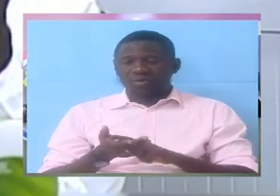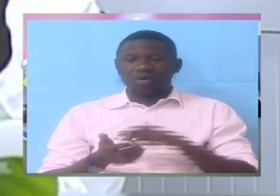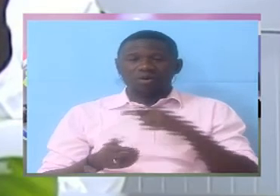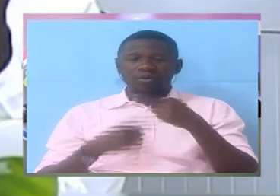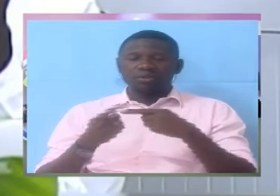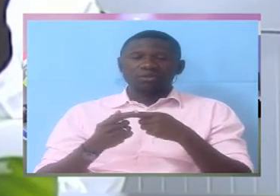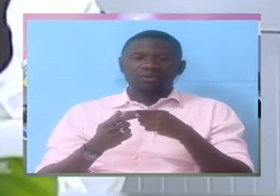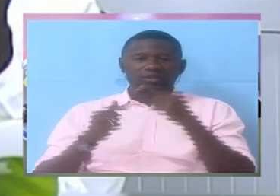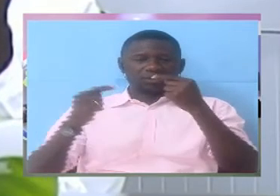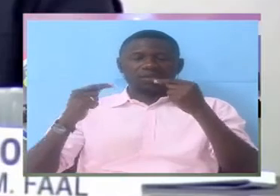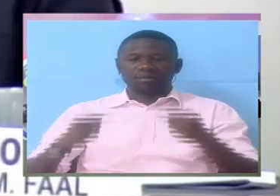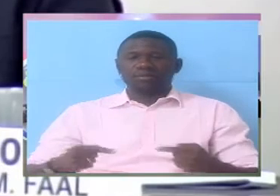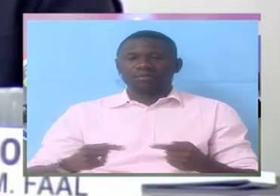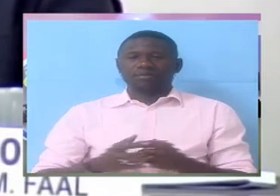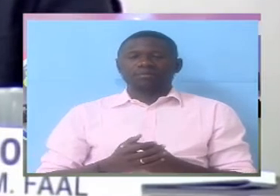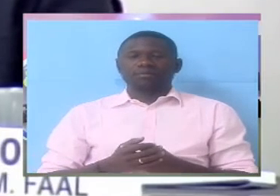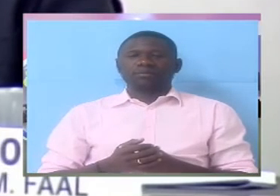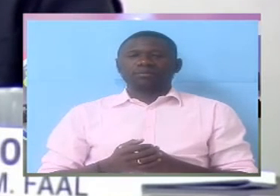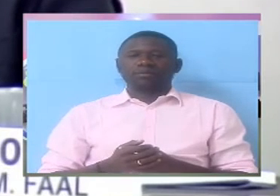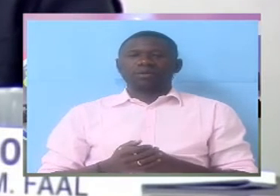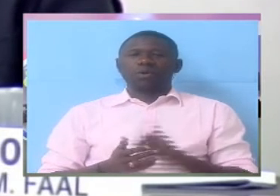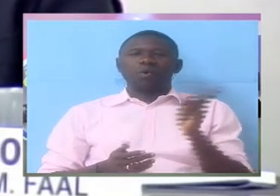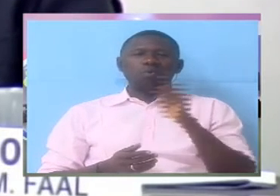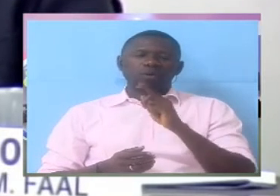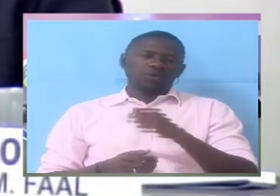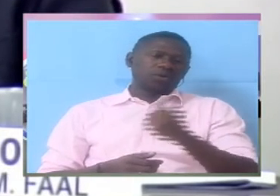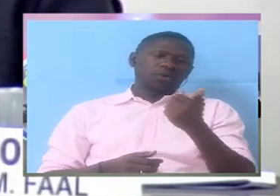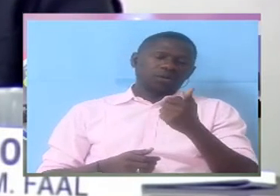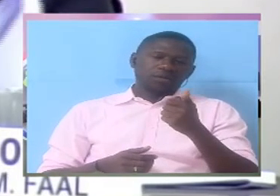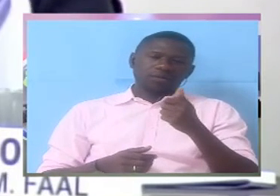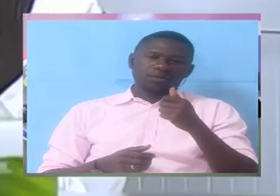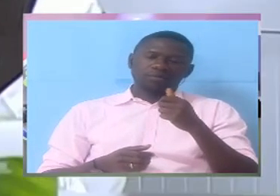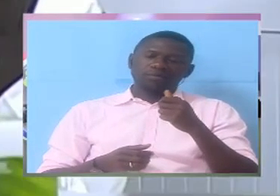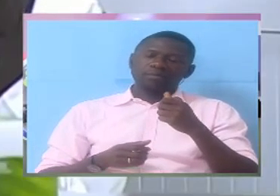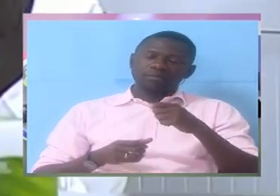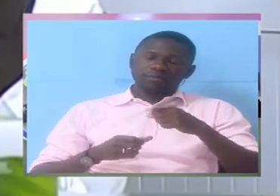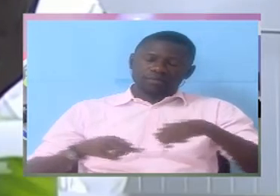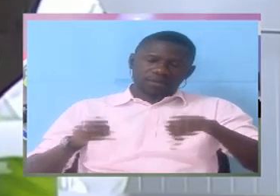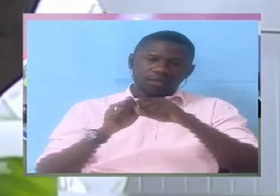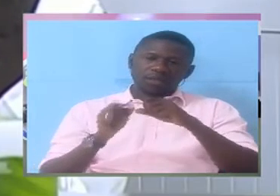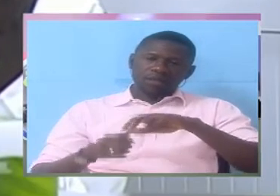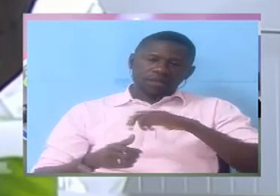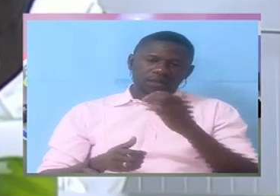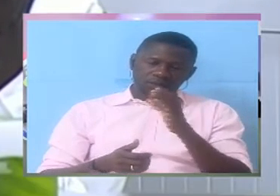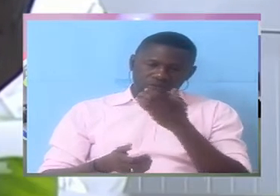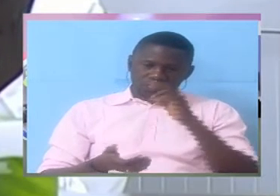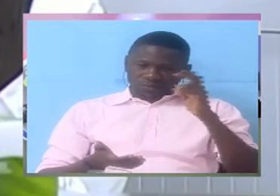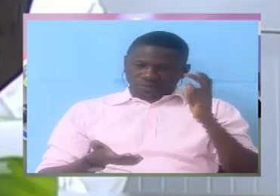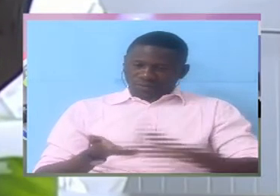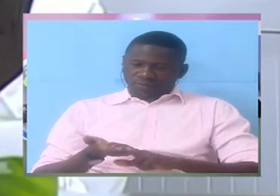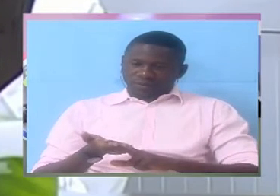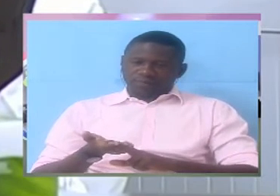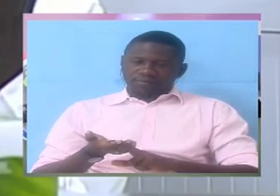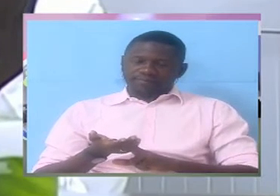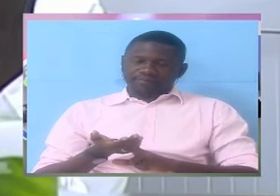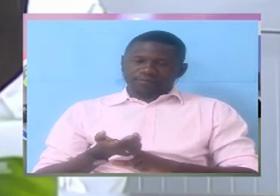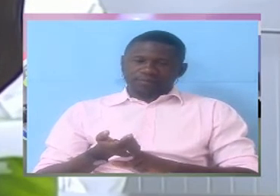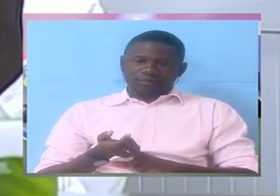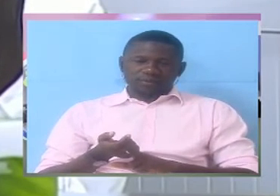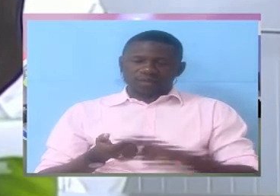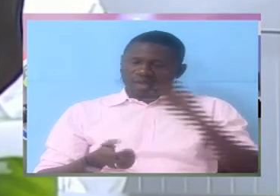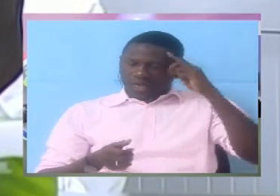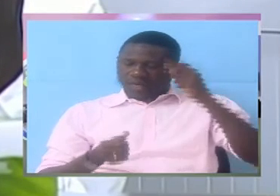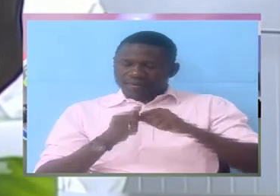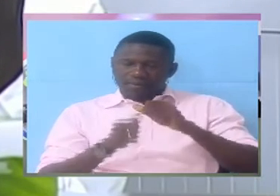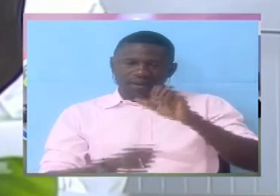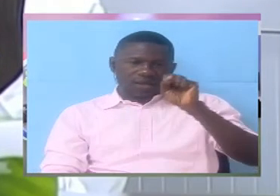What part can't you confirm? Because Sidibe is our officer. I remember Sidibe. But I cannot